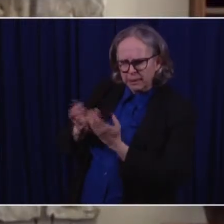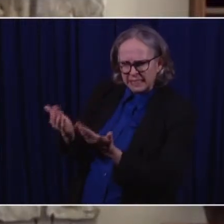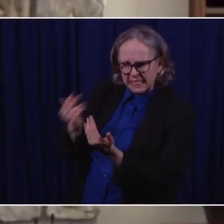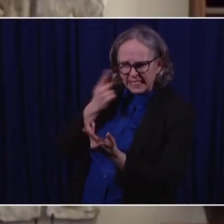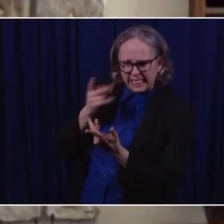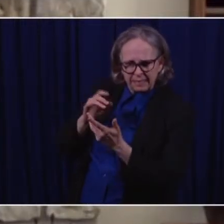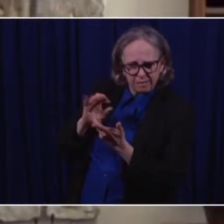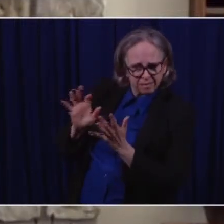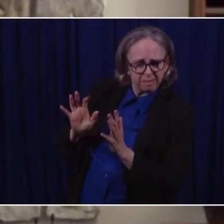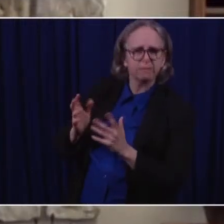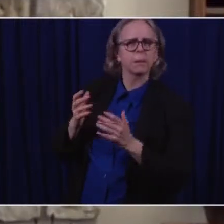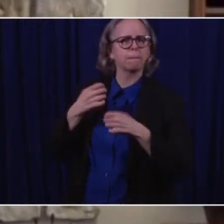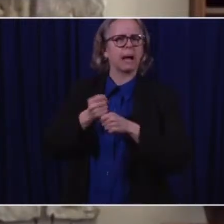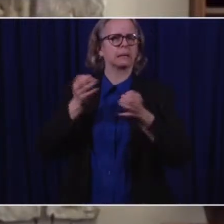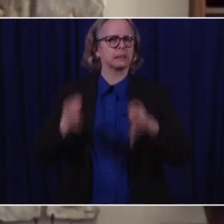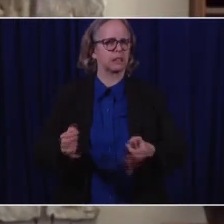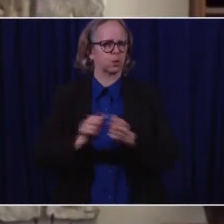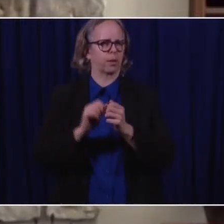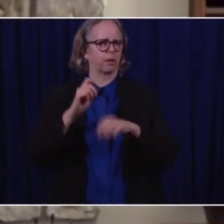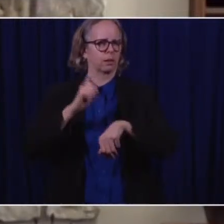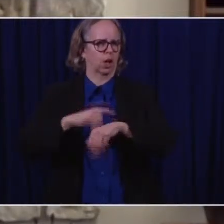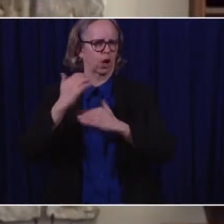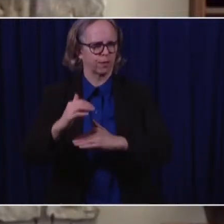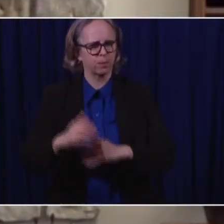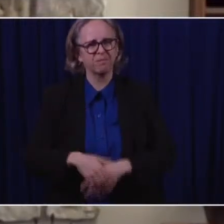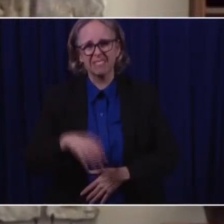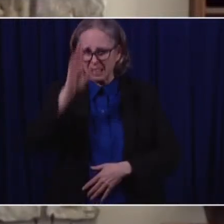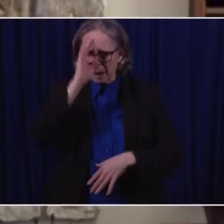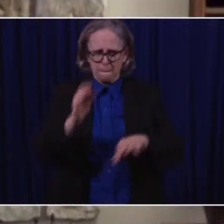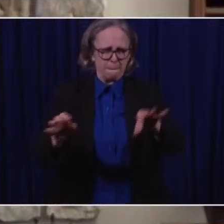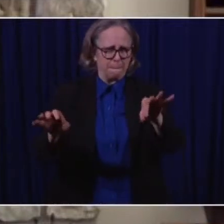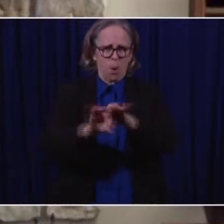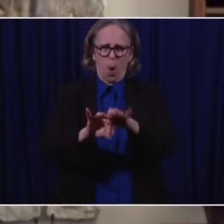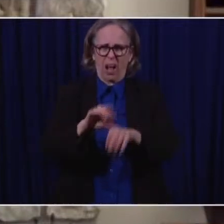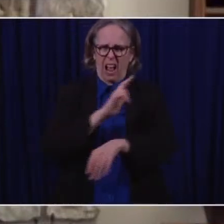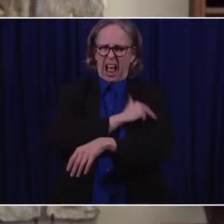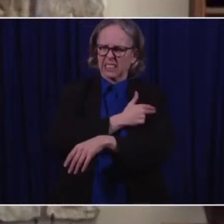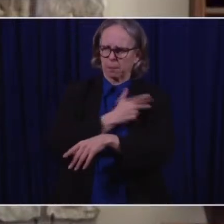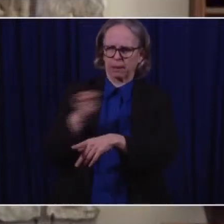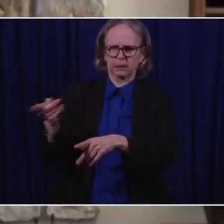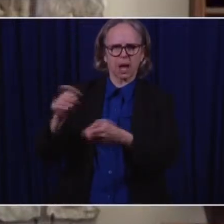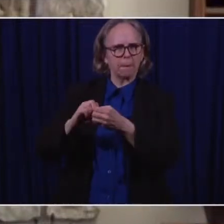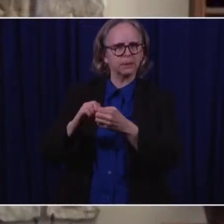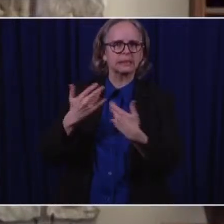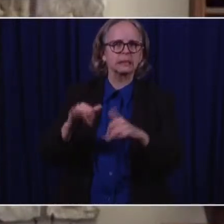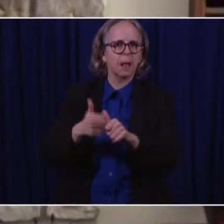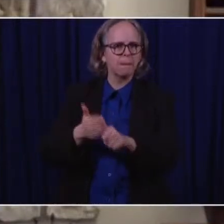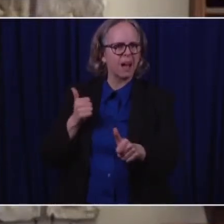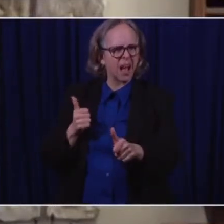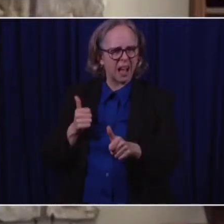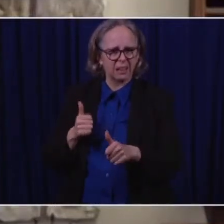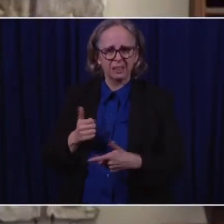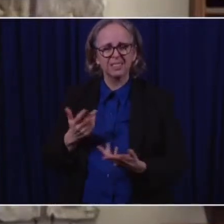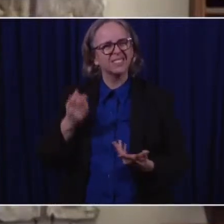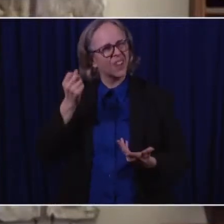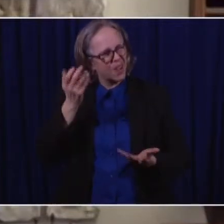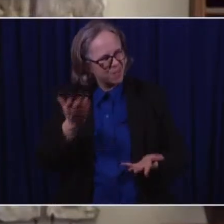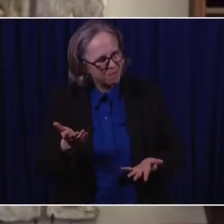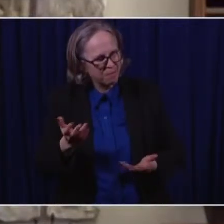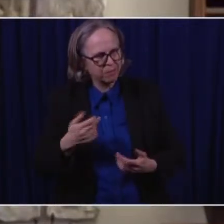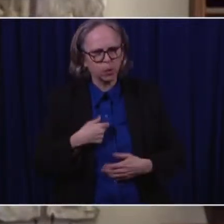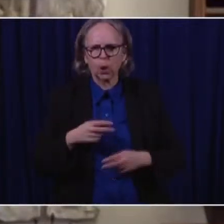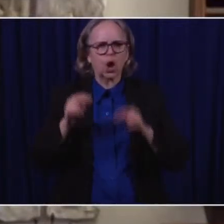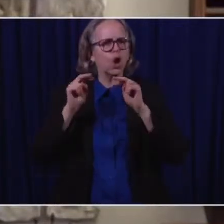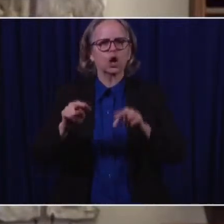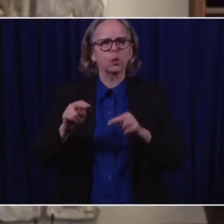a lagging indicator, and the trend line is what you really look at. Where's the movement? Movement's down now. It's great.